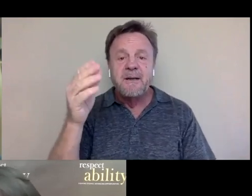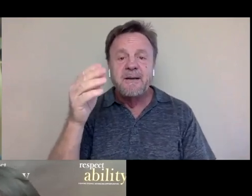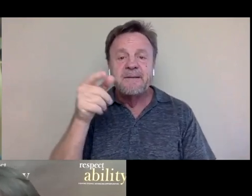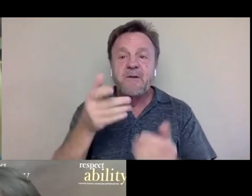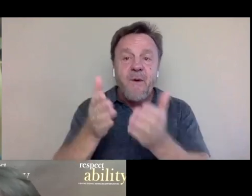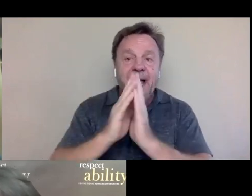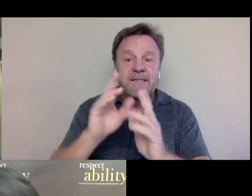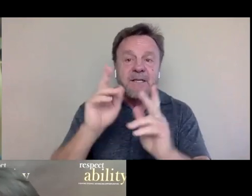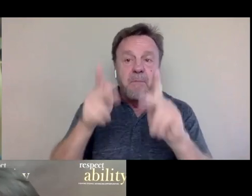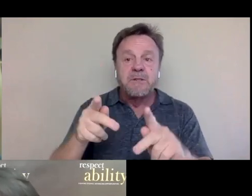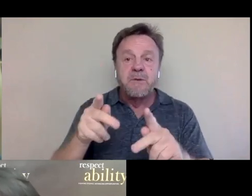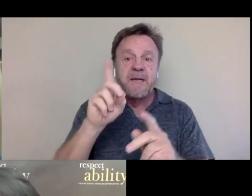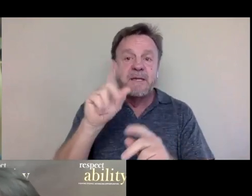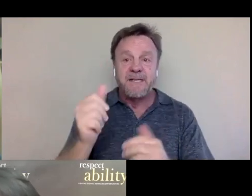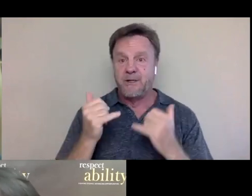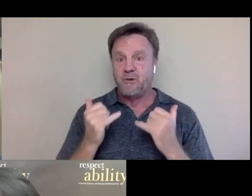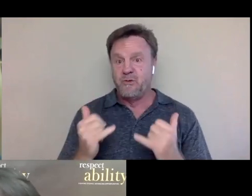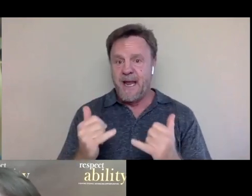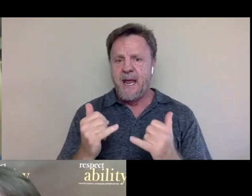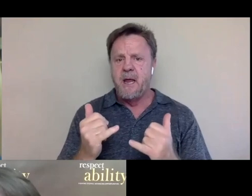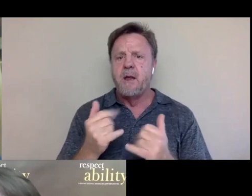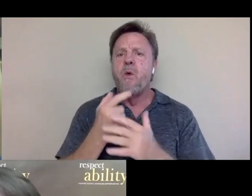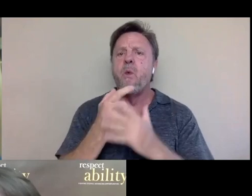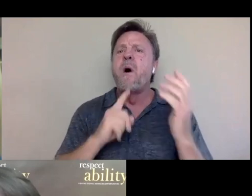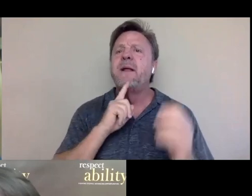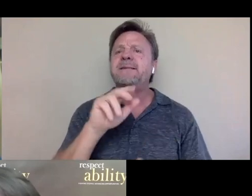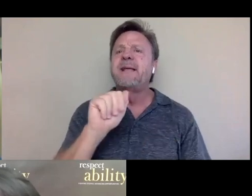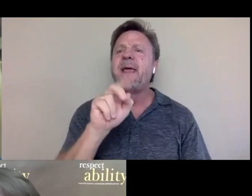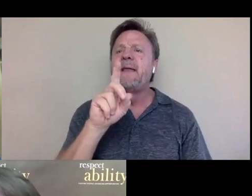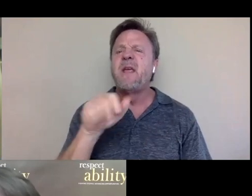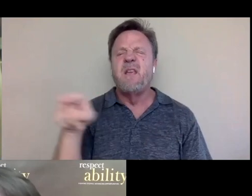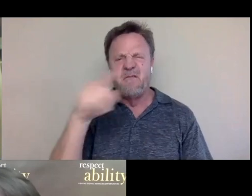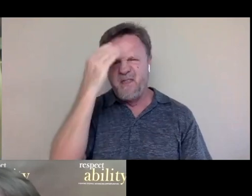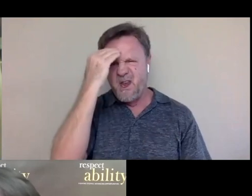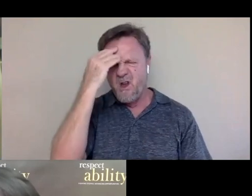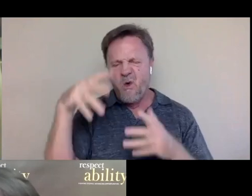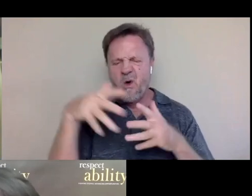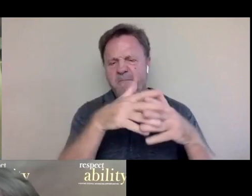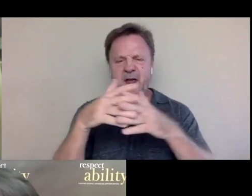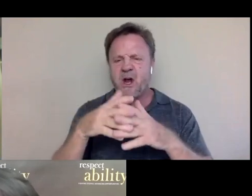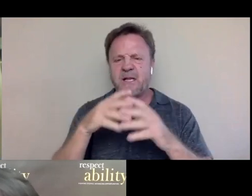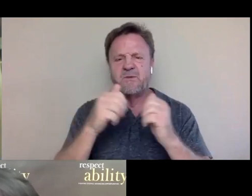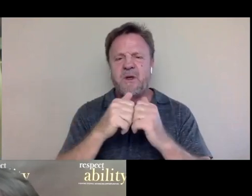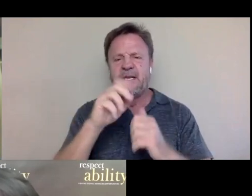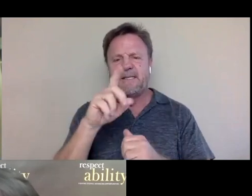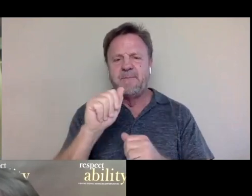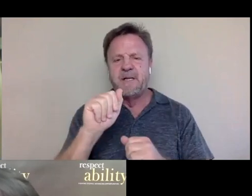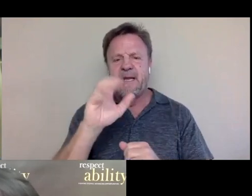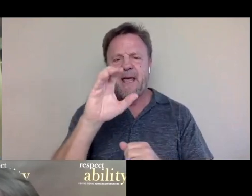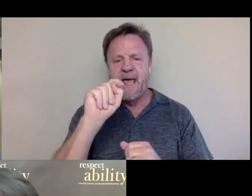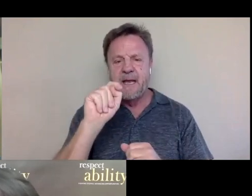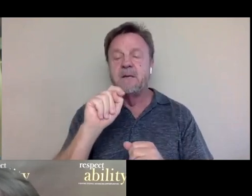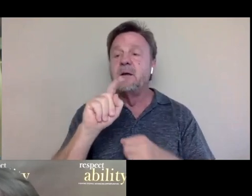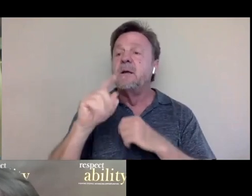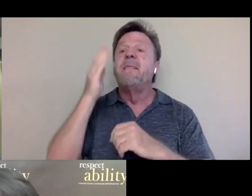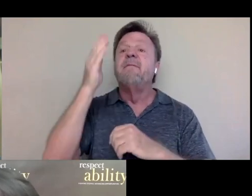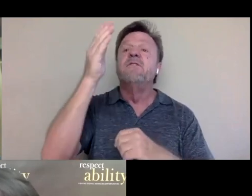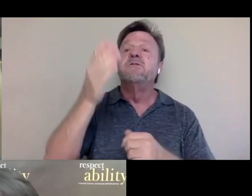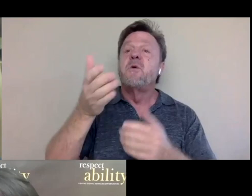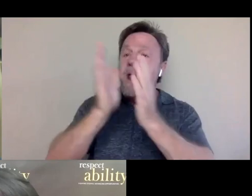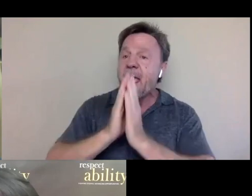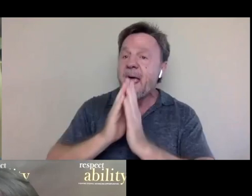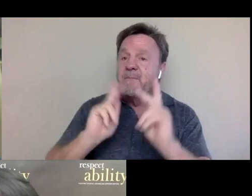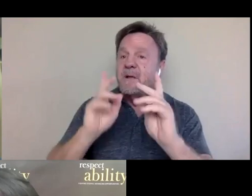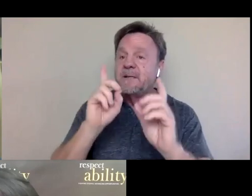with a disability today, what is the ADA? They know it's the Americans with Disabilities Act. In the future, when we ask people with disabilities,